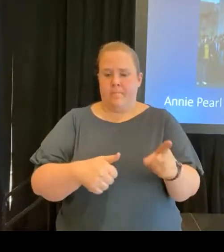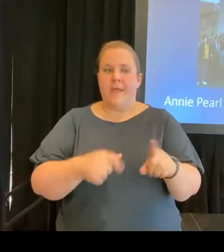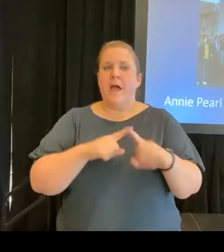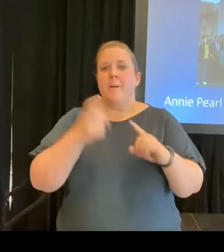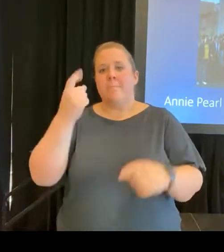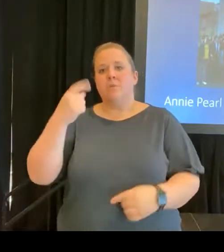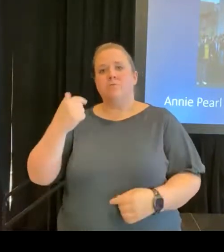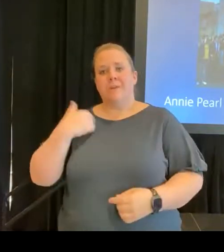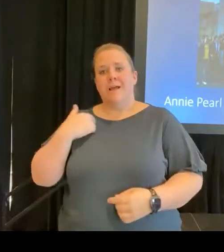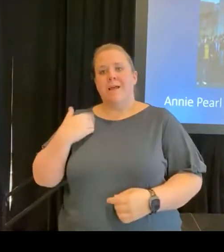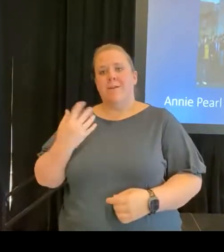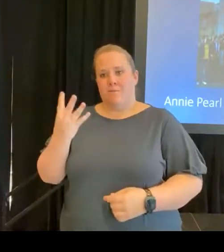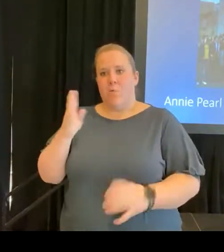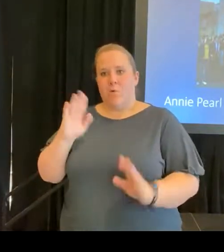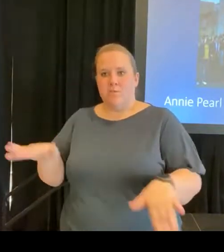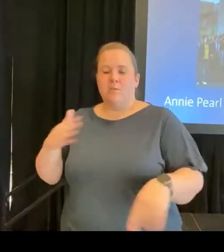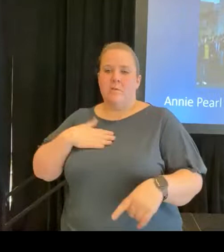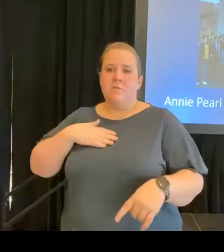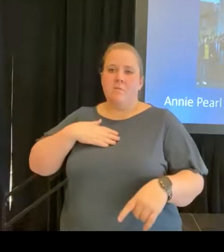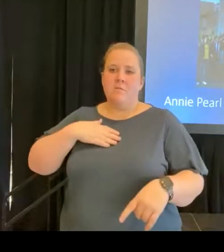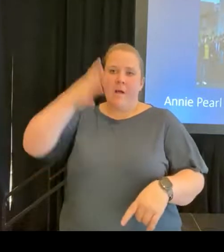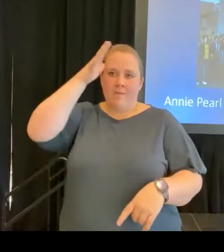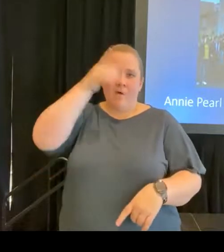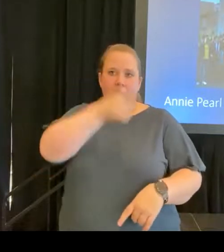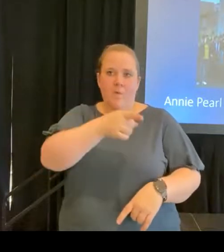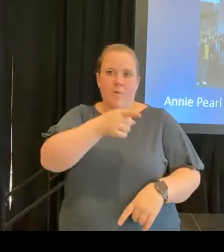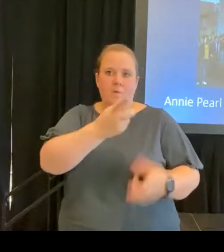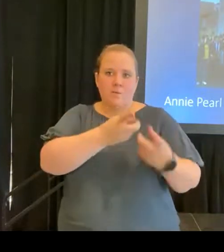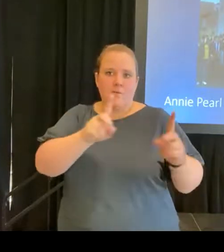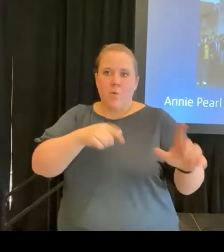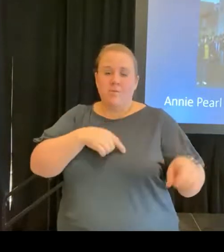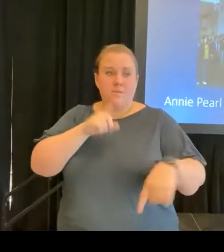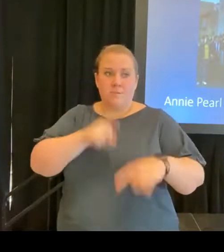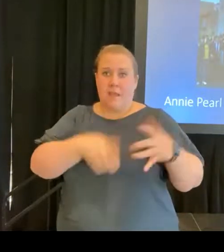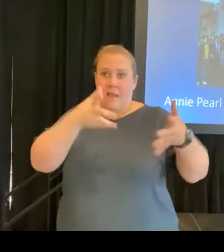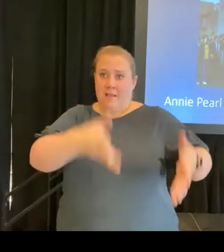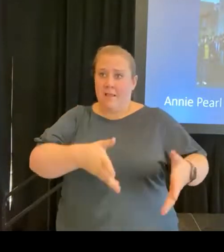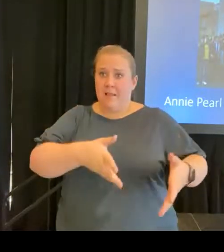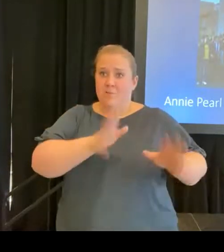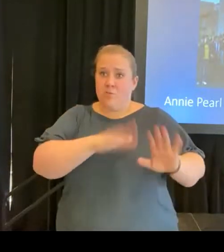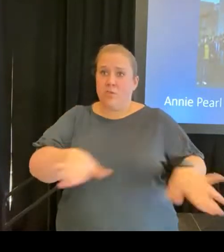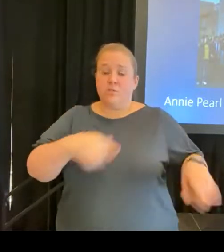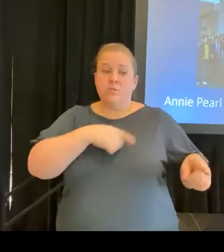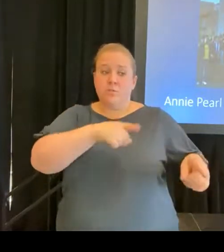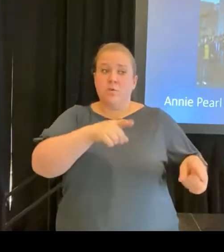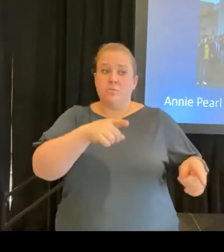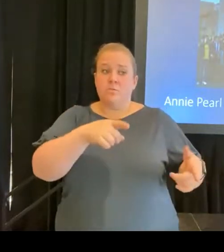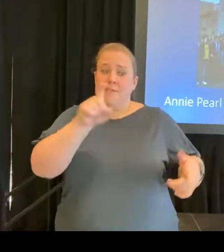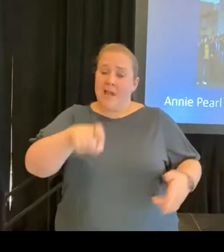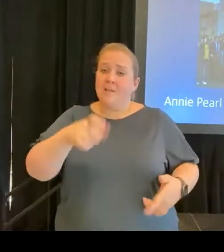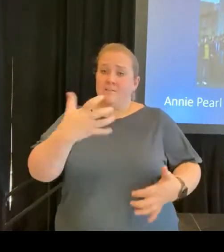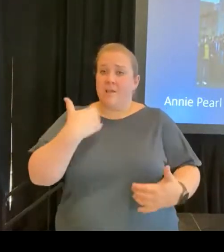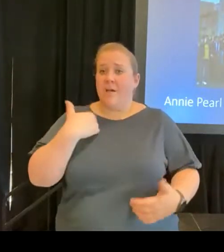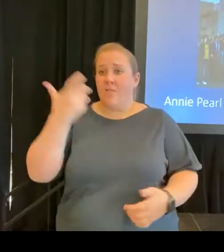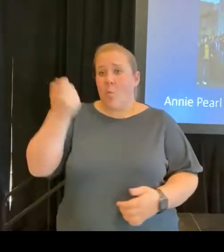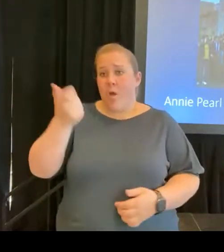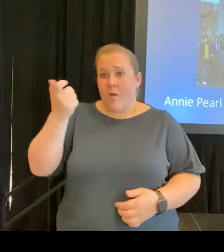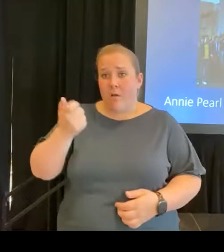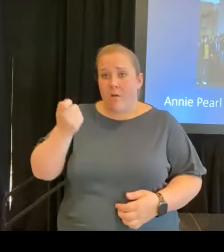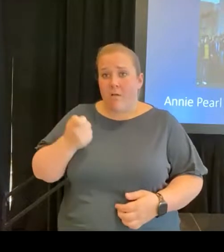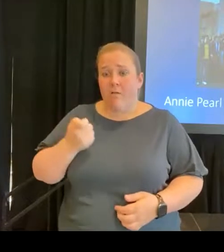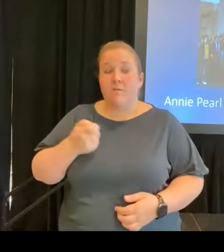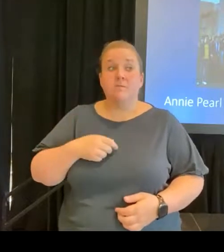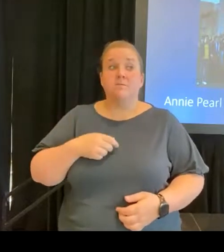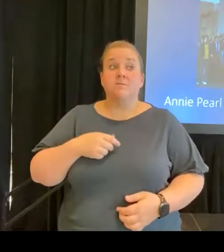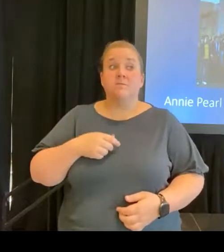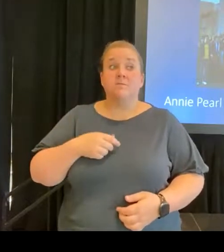and my father and her had broken up. She couldn't leave her children, so she went on public assistance. And once